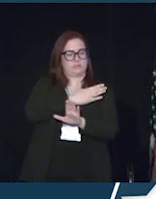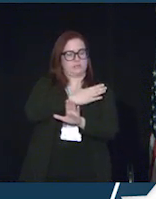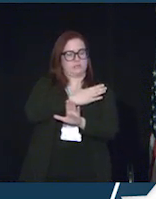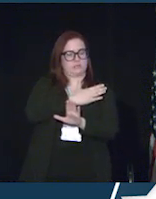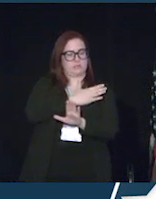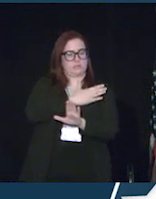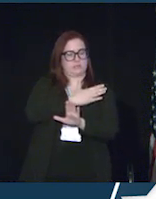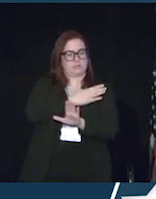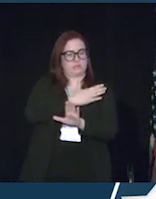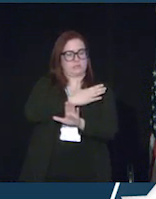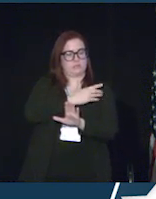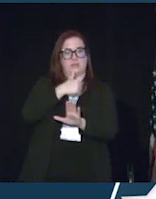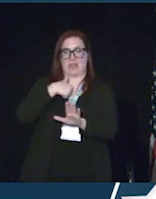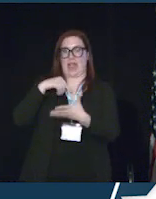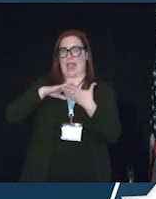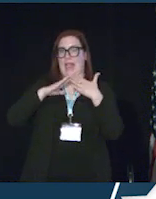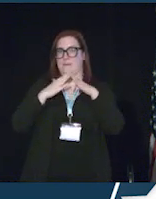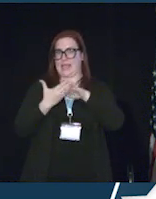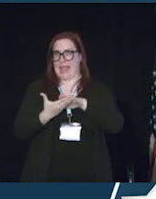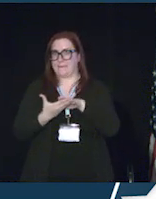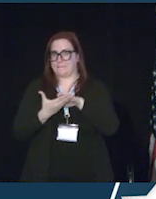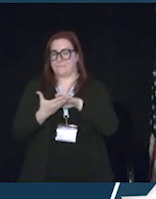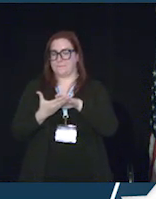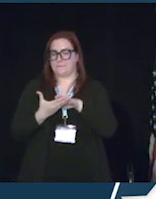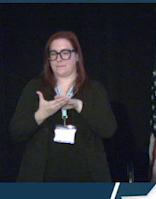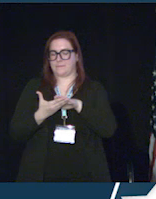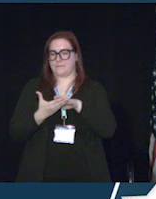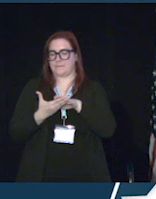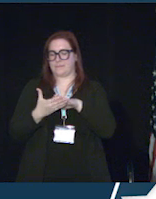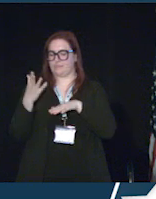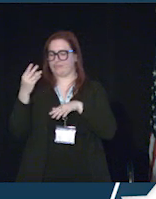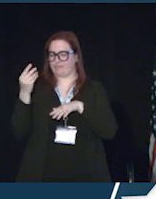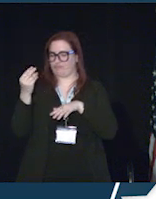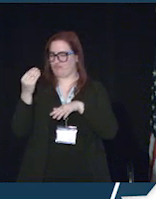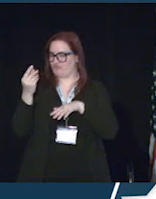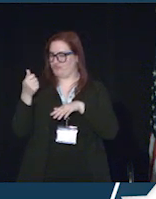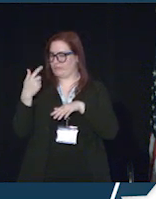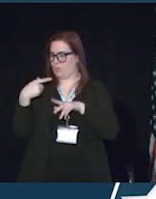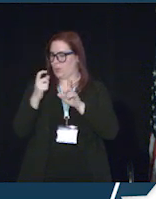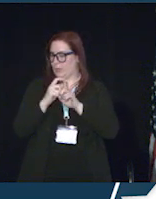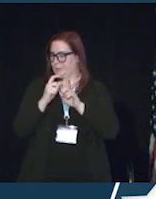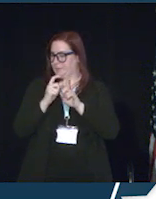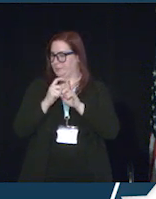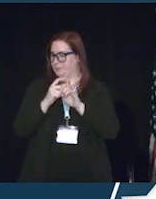before I became the word